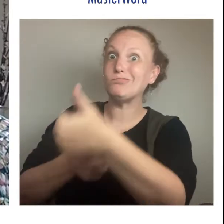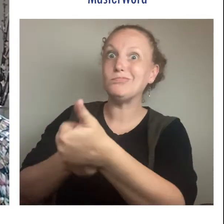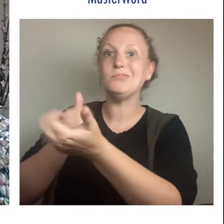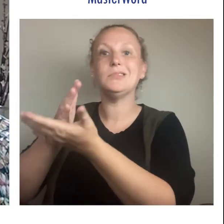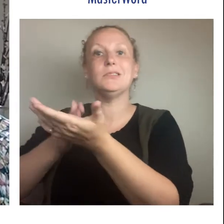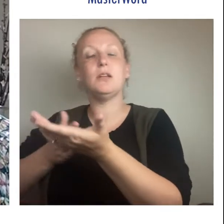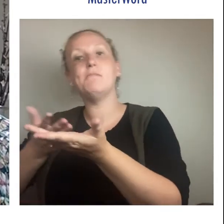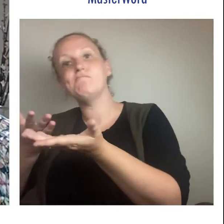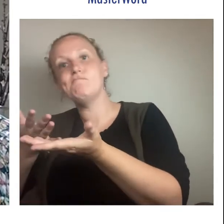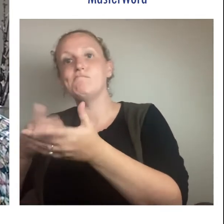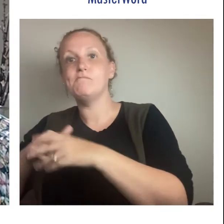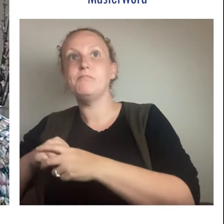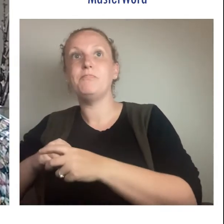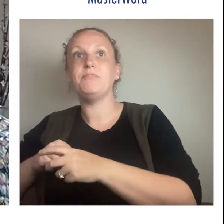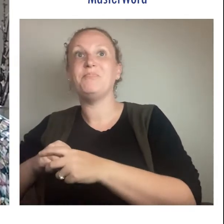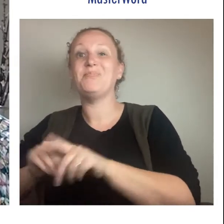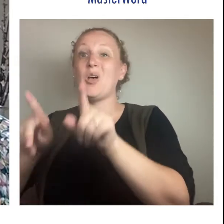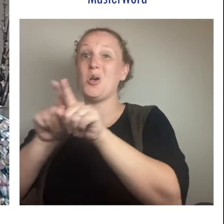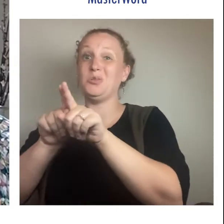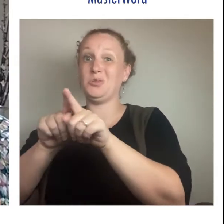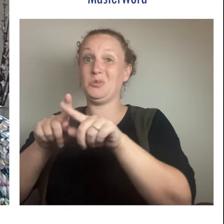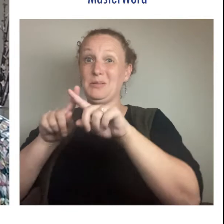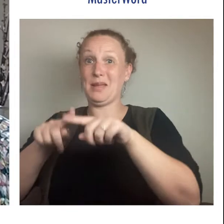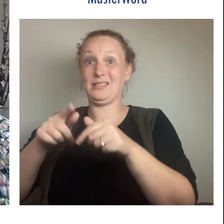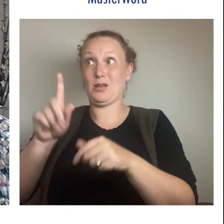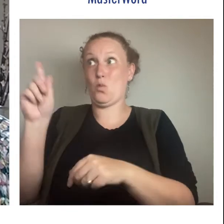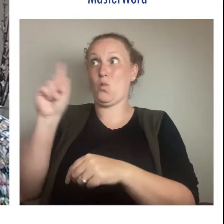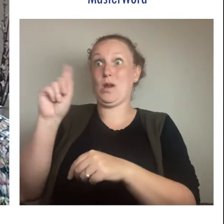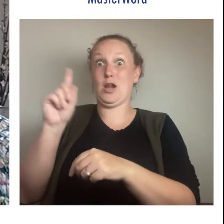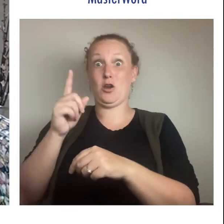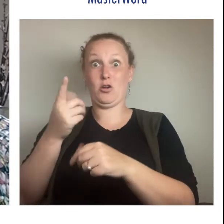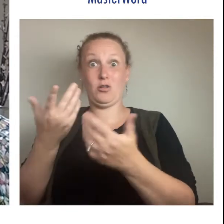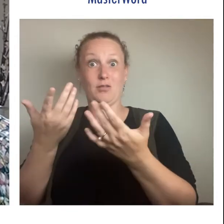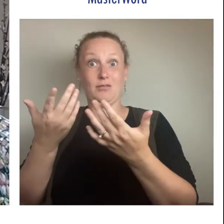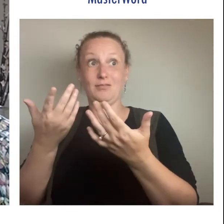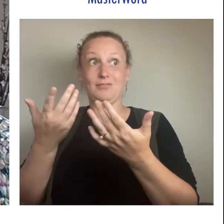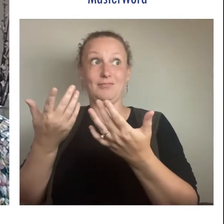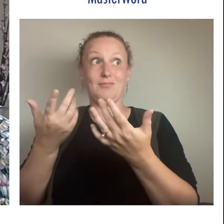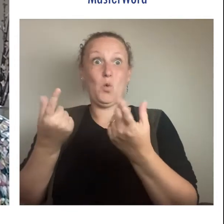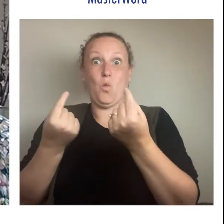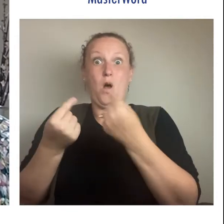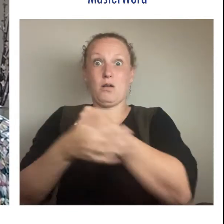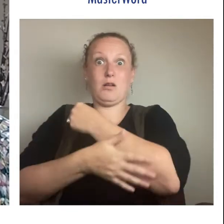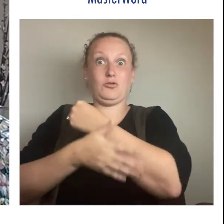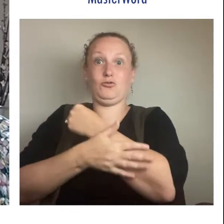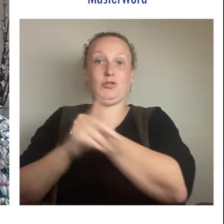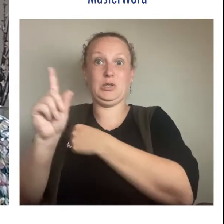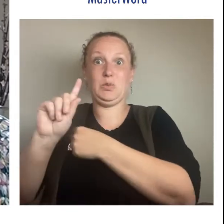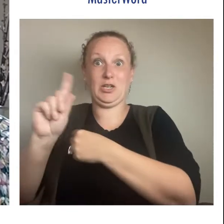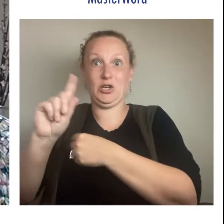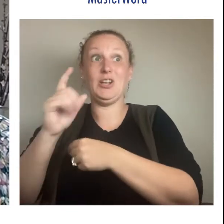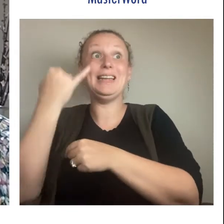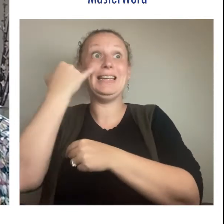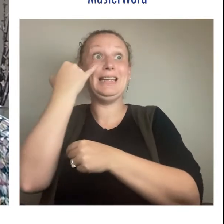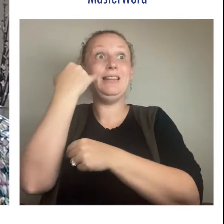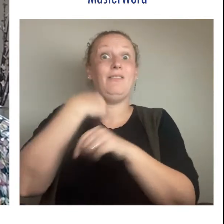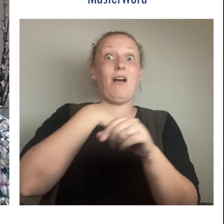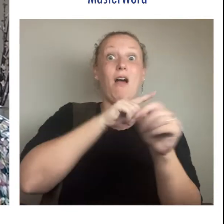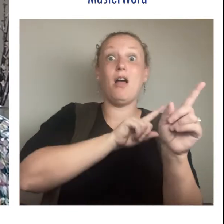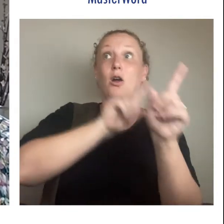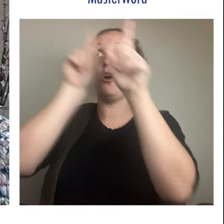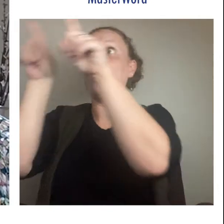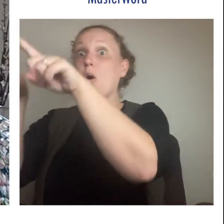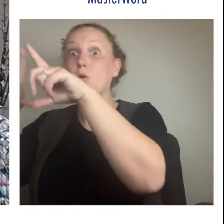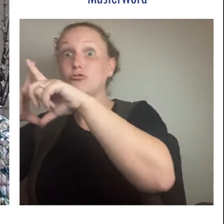it depends on what country you're sitting in, who's available. So if you're doing witness prep in Japan, you